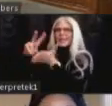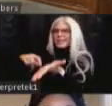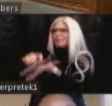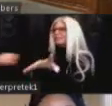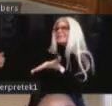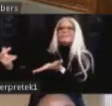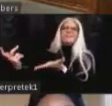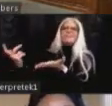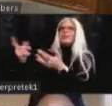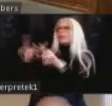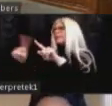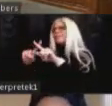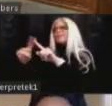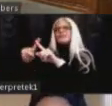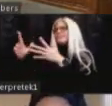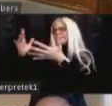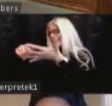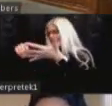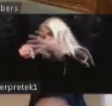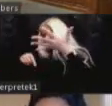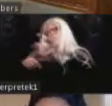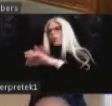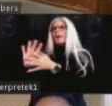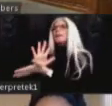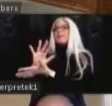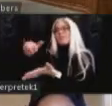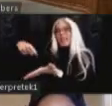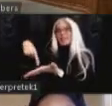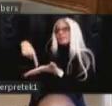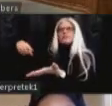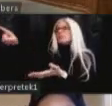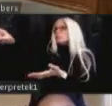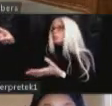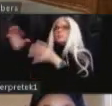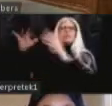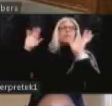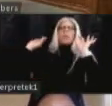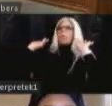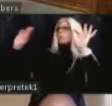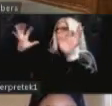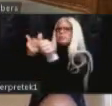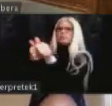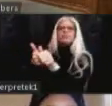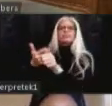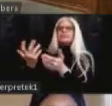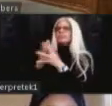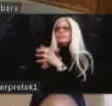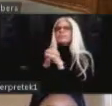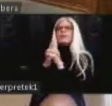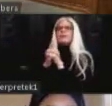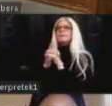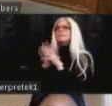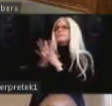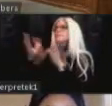the agenda. So I would just say that would be, I think, a wonderful opportunity to either update or give